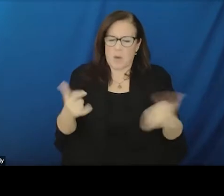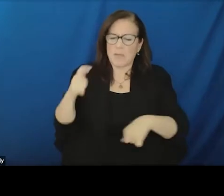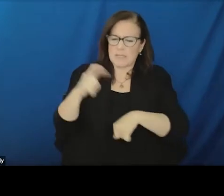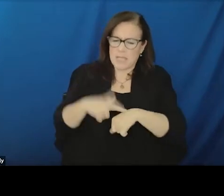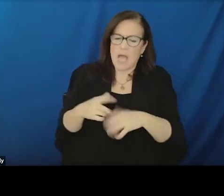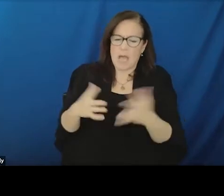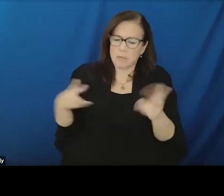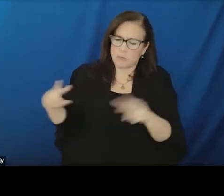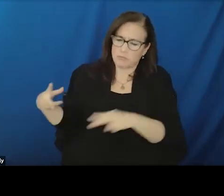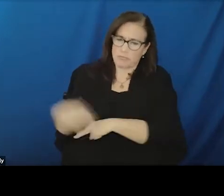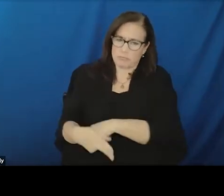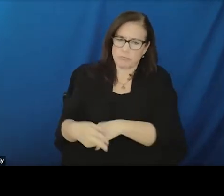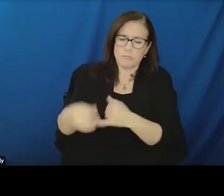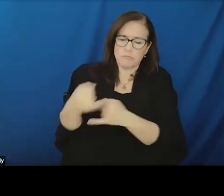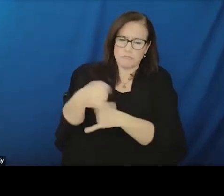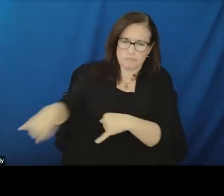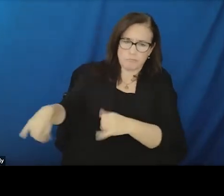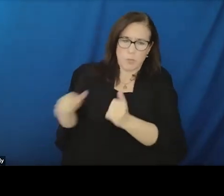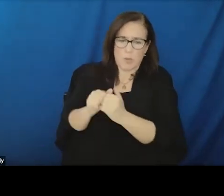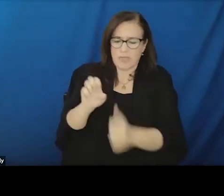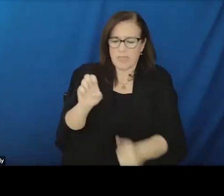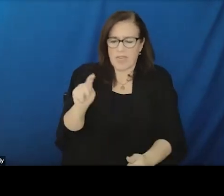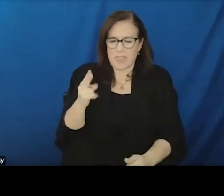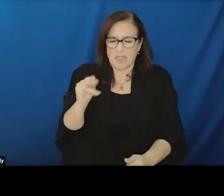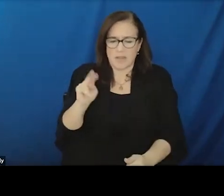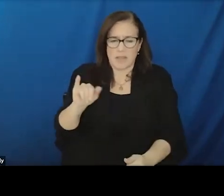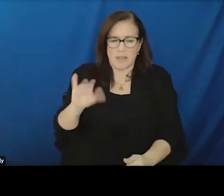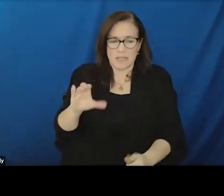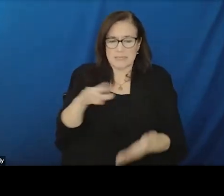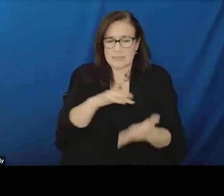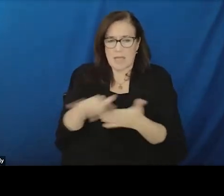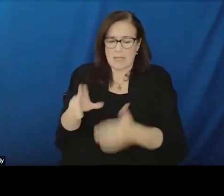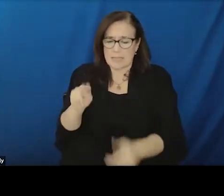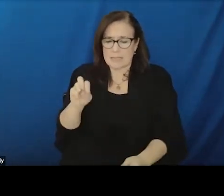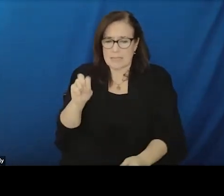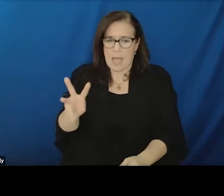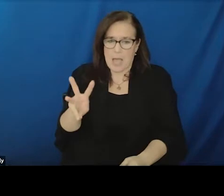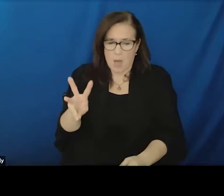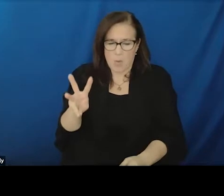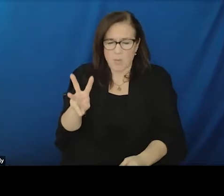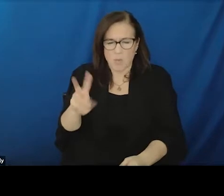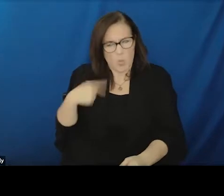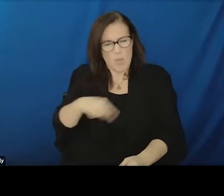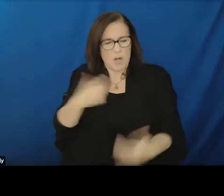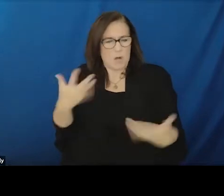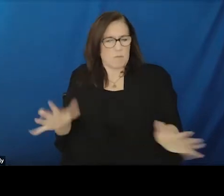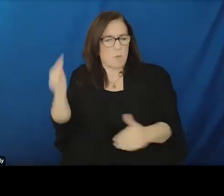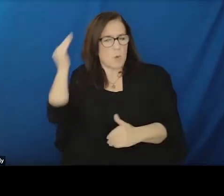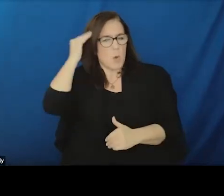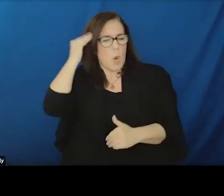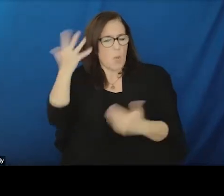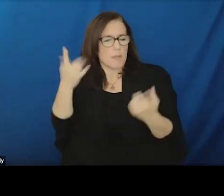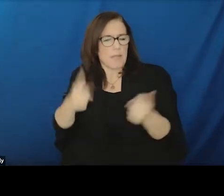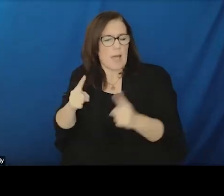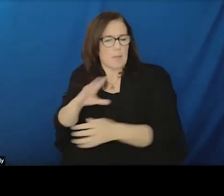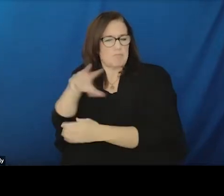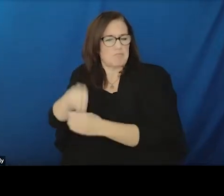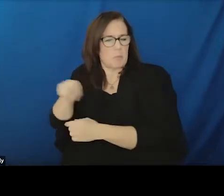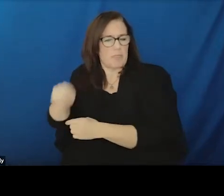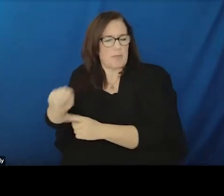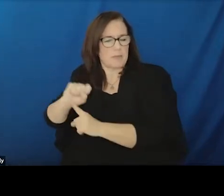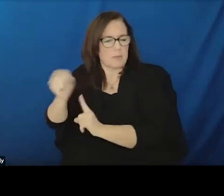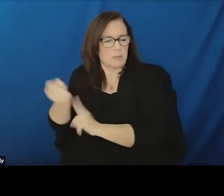of respect for the community and what we now know has transpired. I think it's really an important thing to